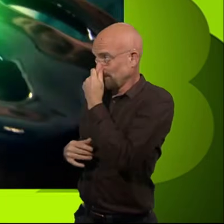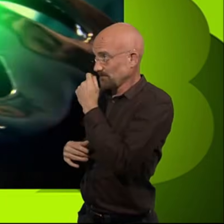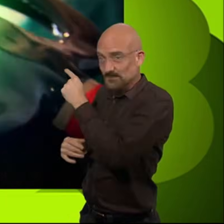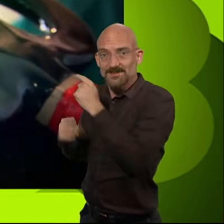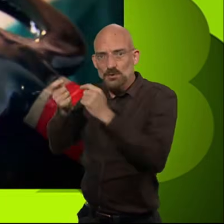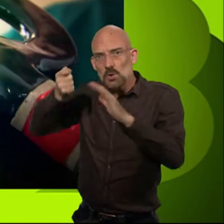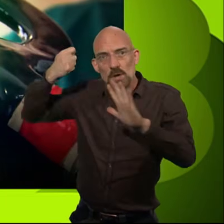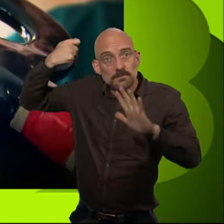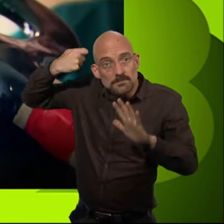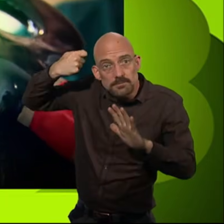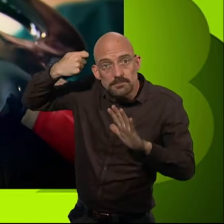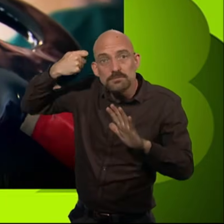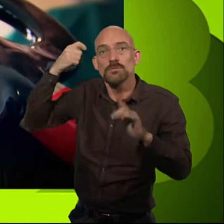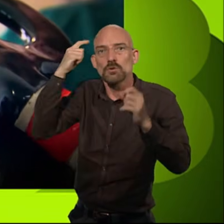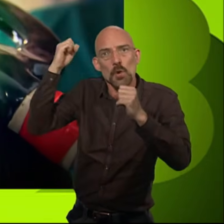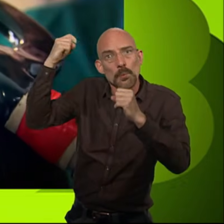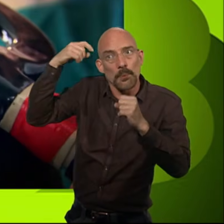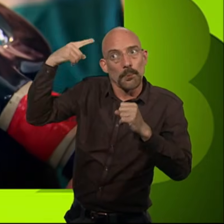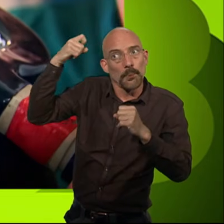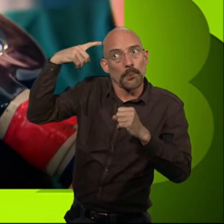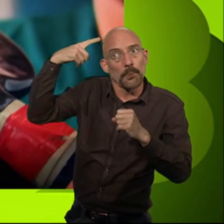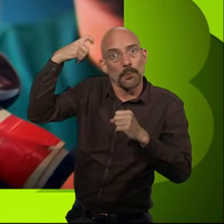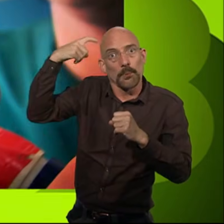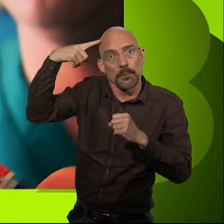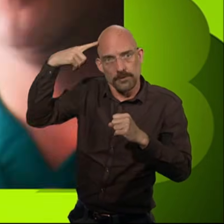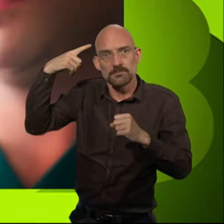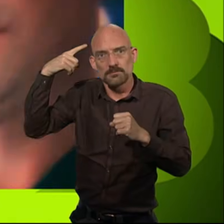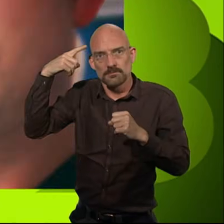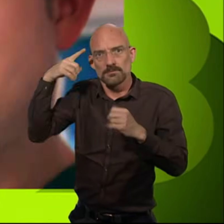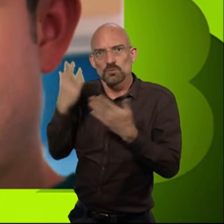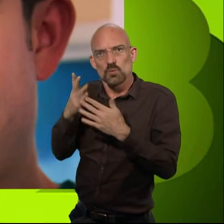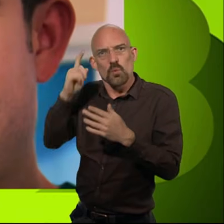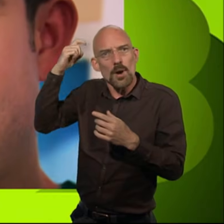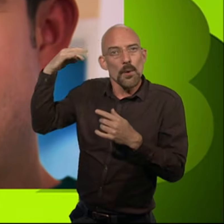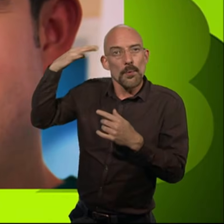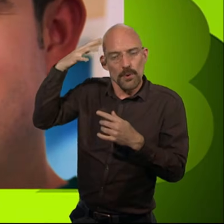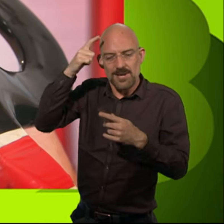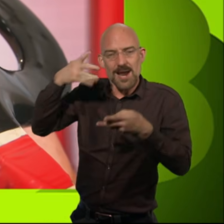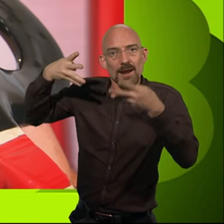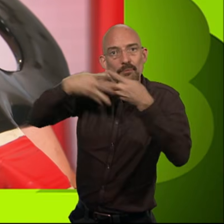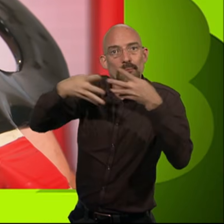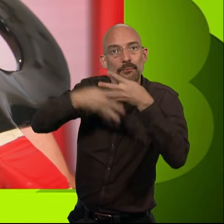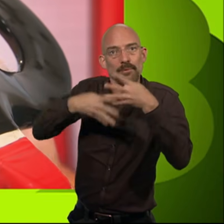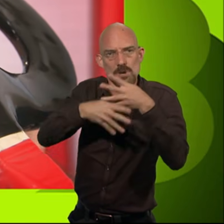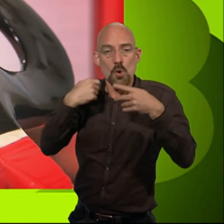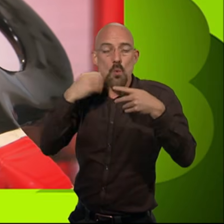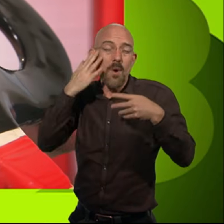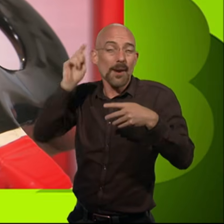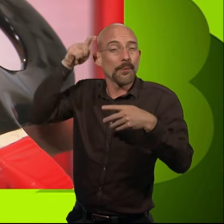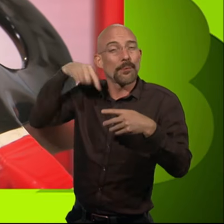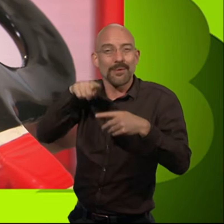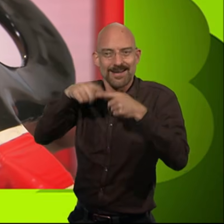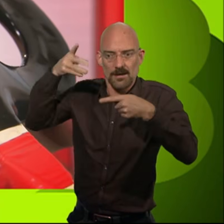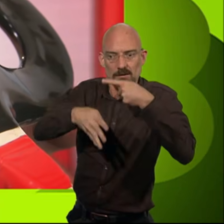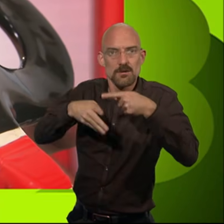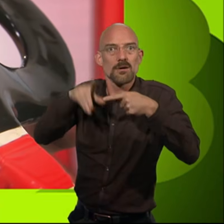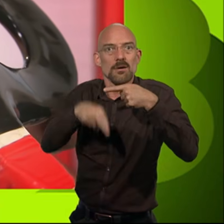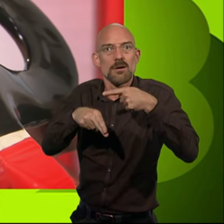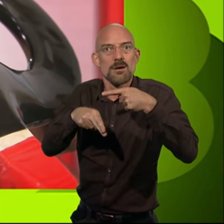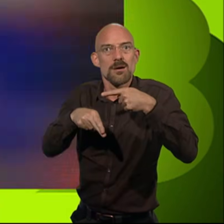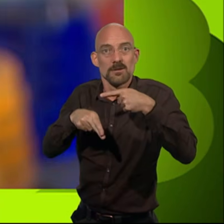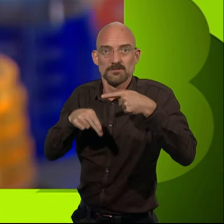to the brain which interfere with the brain's own electrical signals. And that means we can use it to work out which bit of the brain does what.